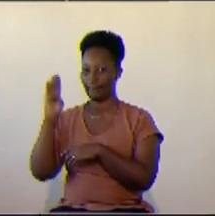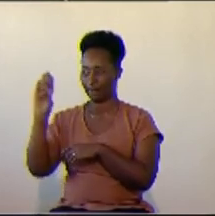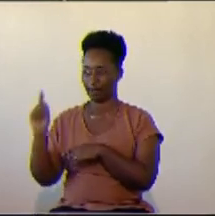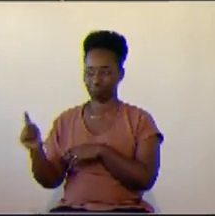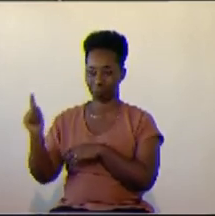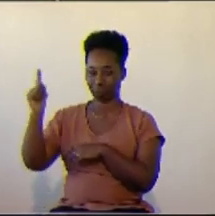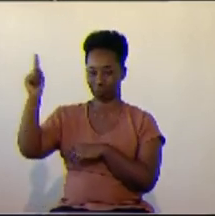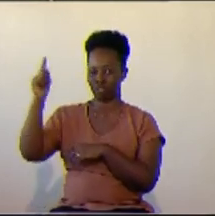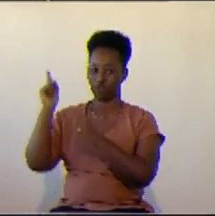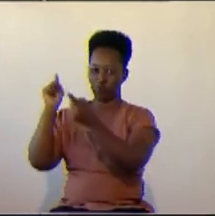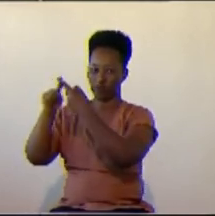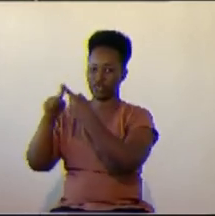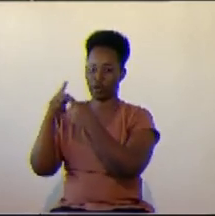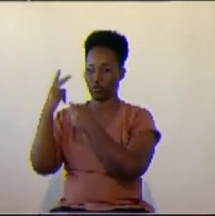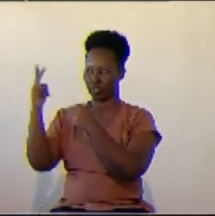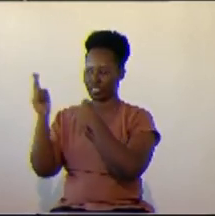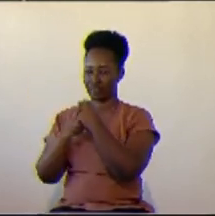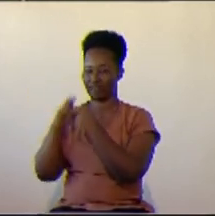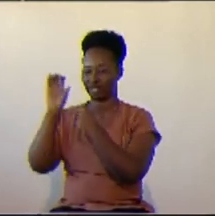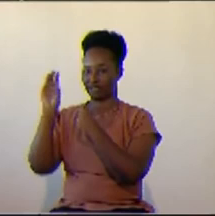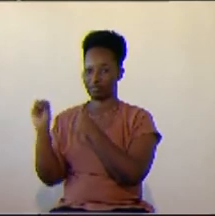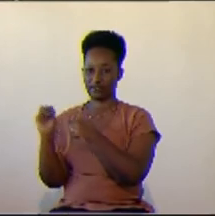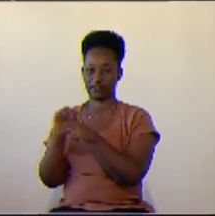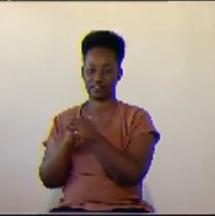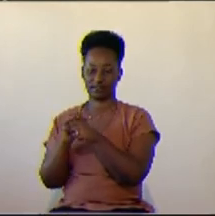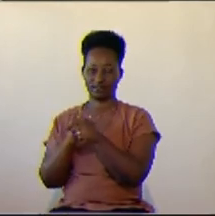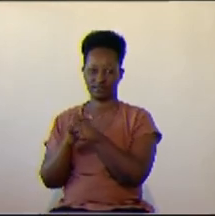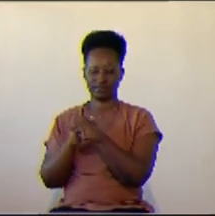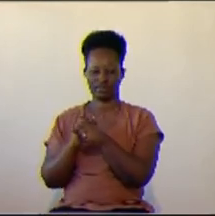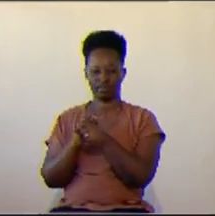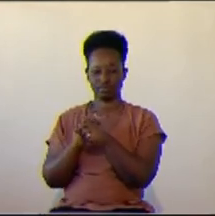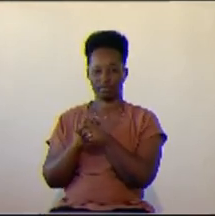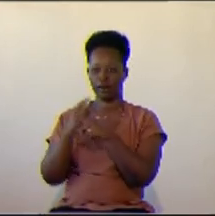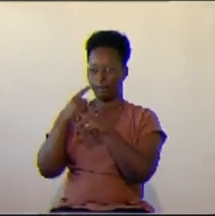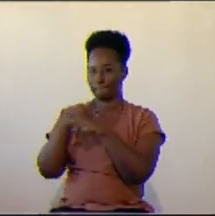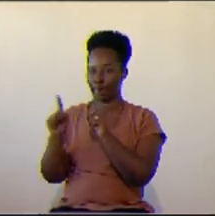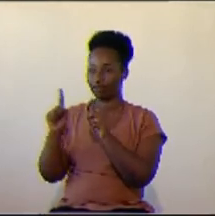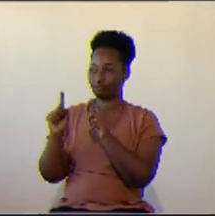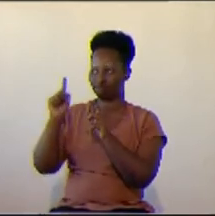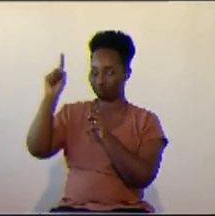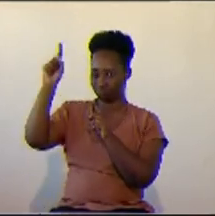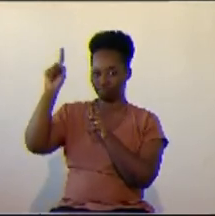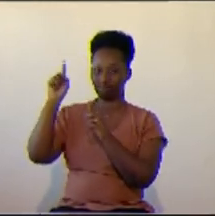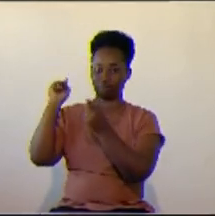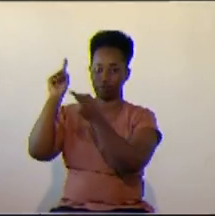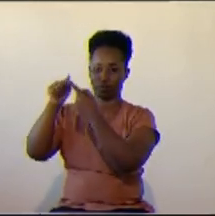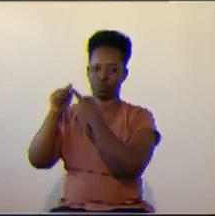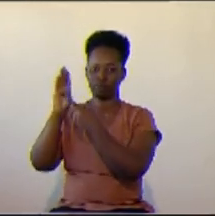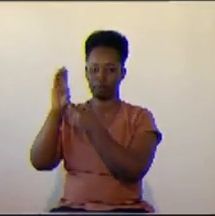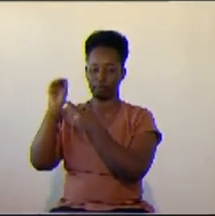up to 27 centimeters. That is this distance here. But it is going up to the bottom, so there's no